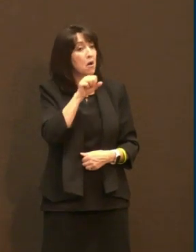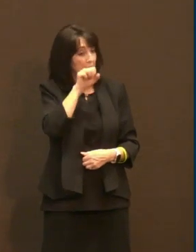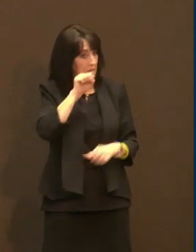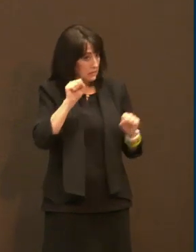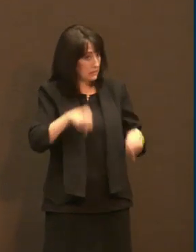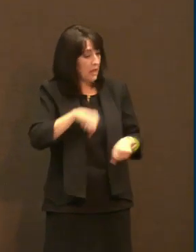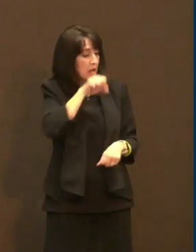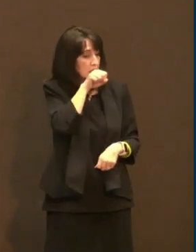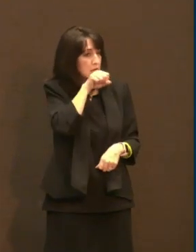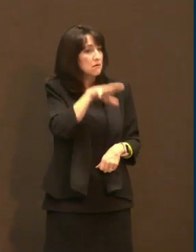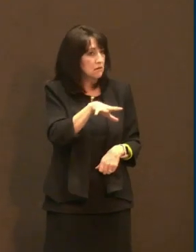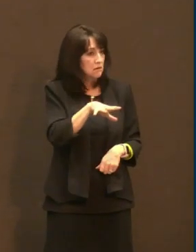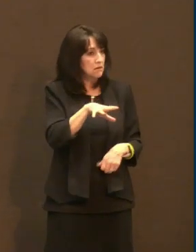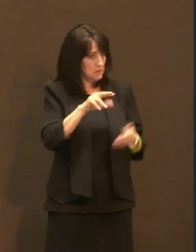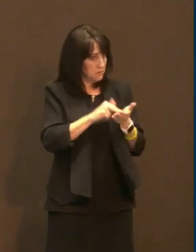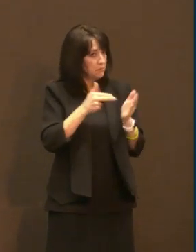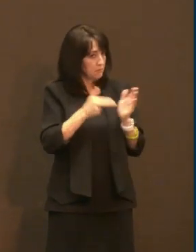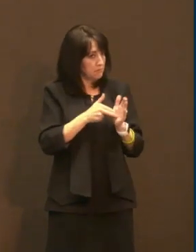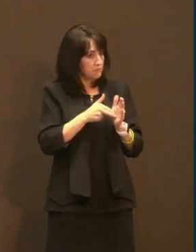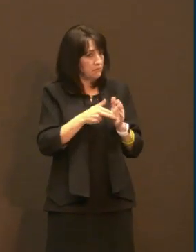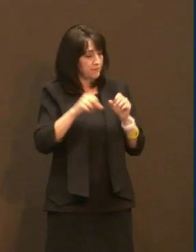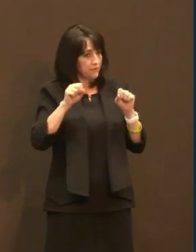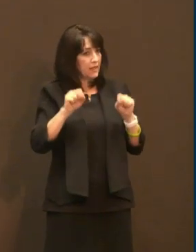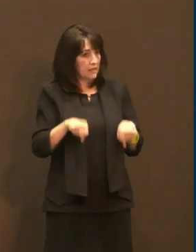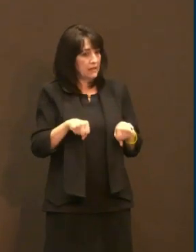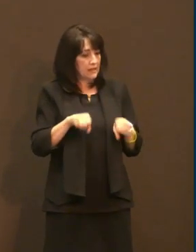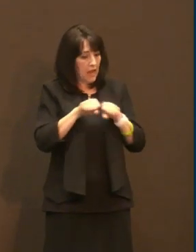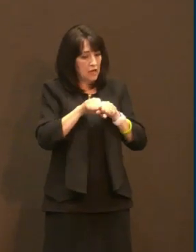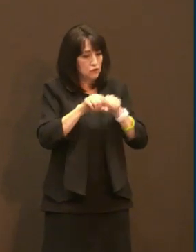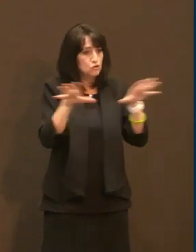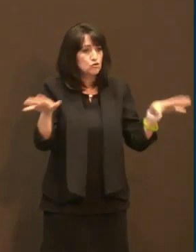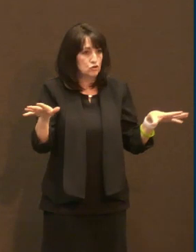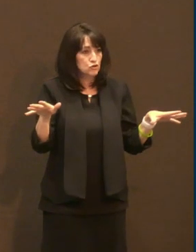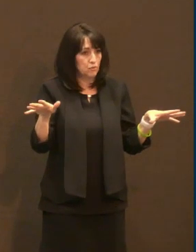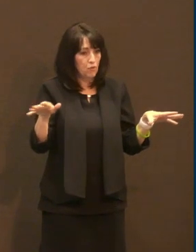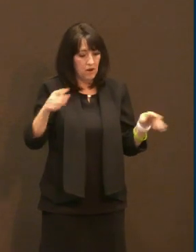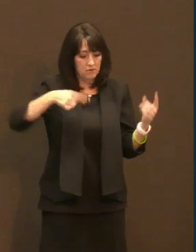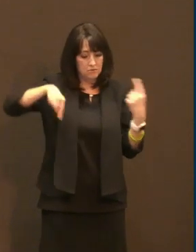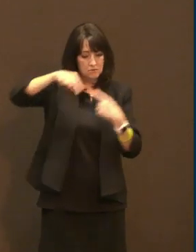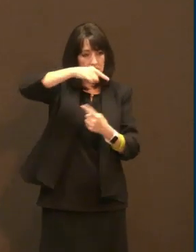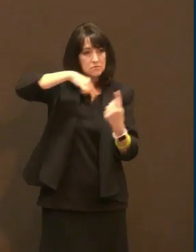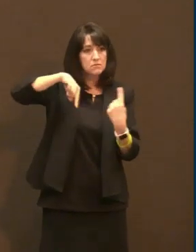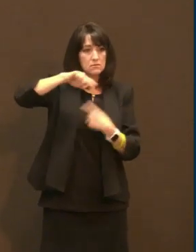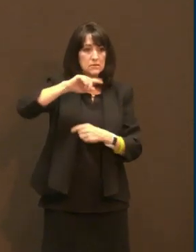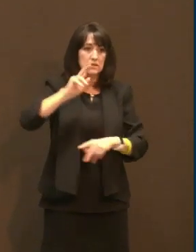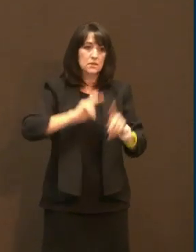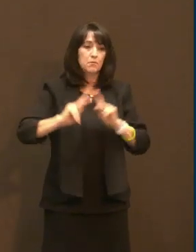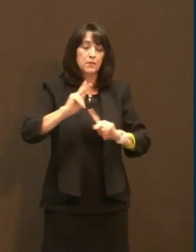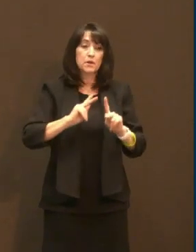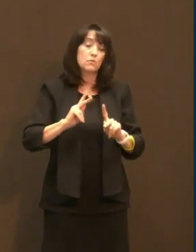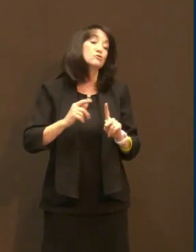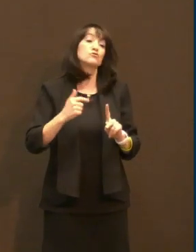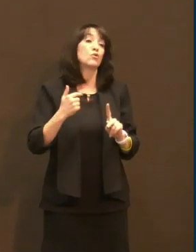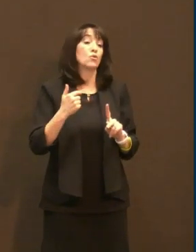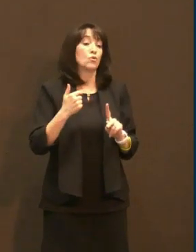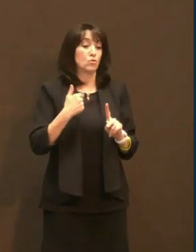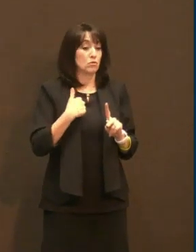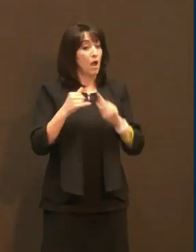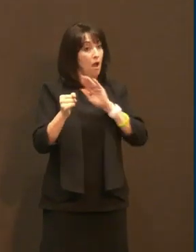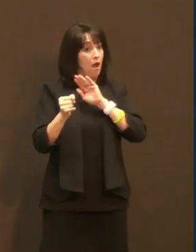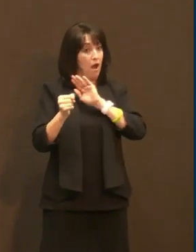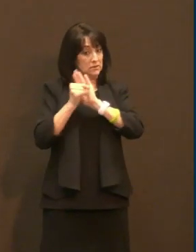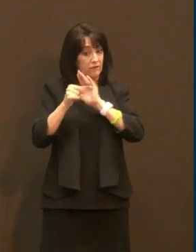leaves one person to go to another. And so when we're doing contact tracing, when we know we have a positive